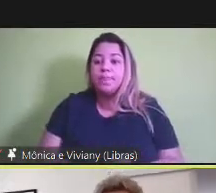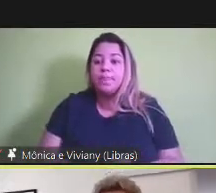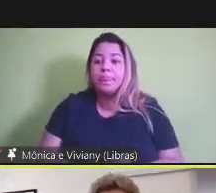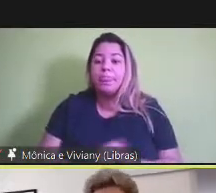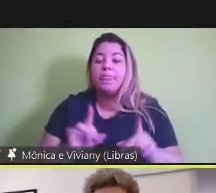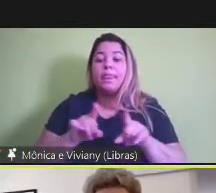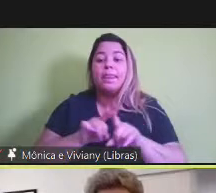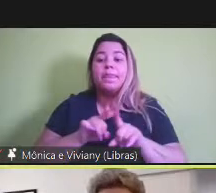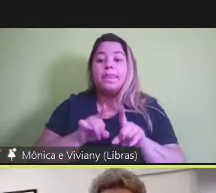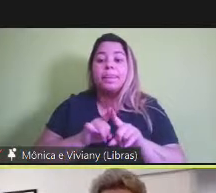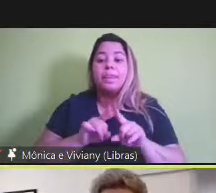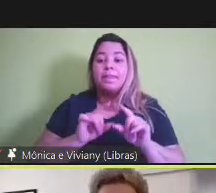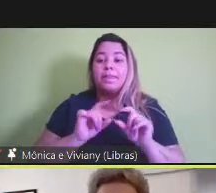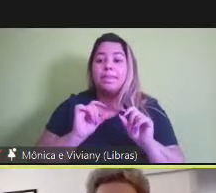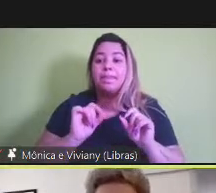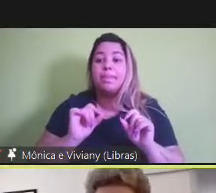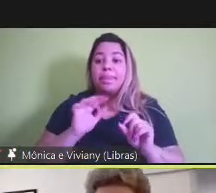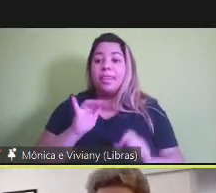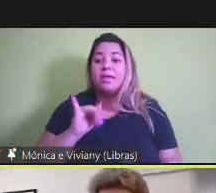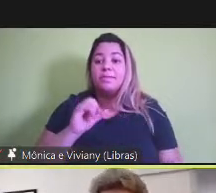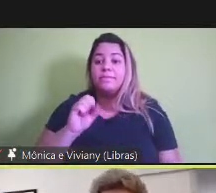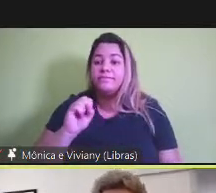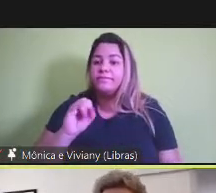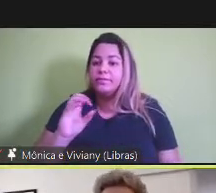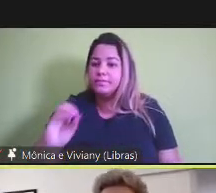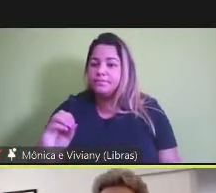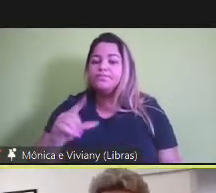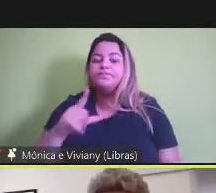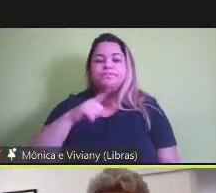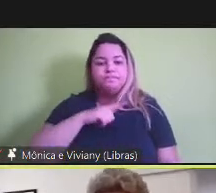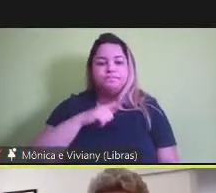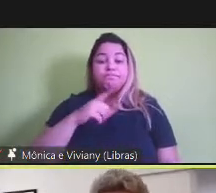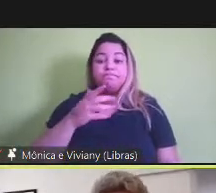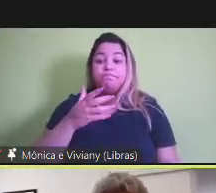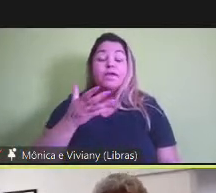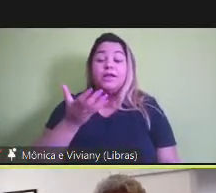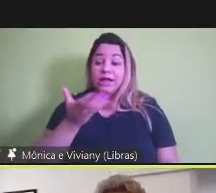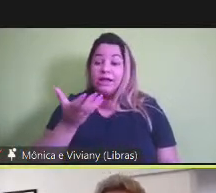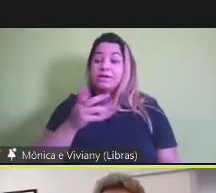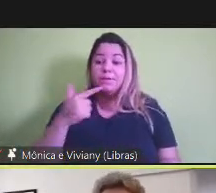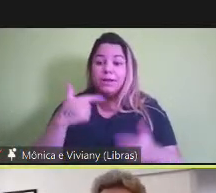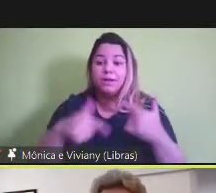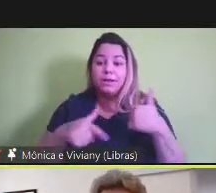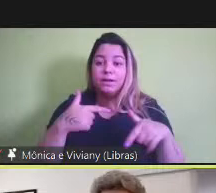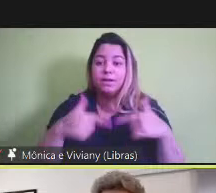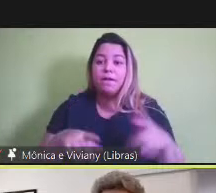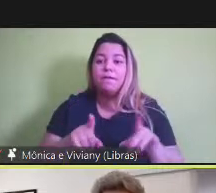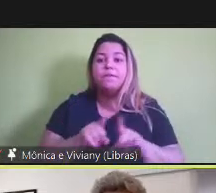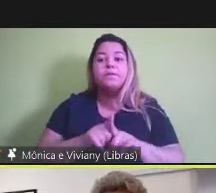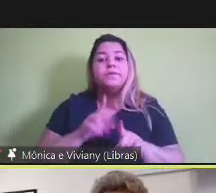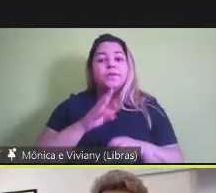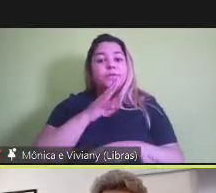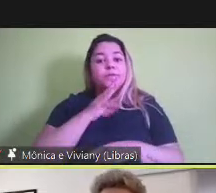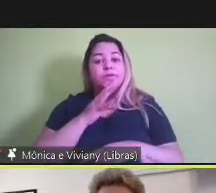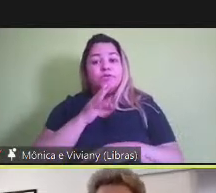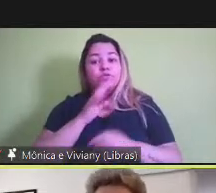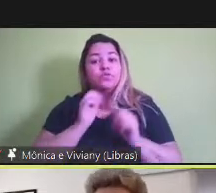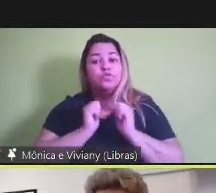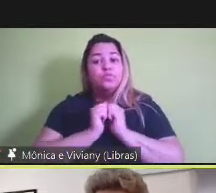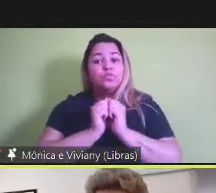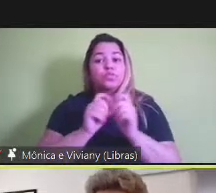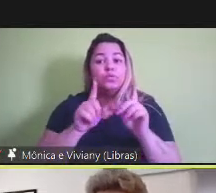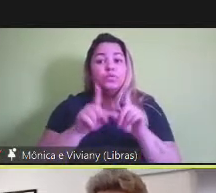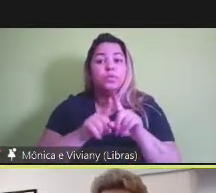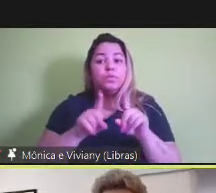together with the community agents, with physical therapists. We want to work together because we know, we recognize